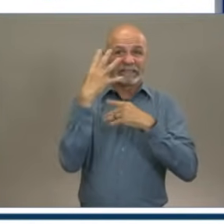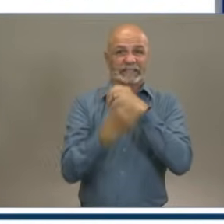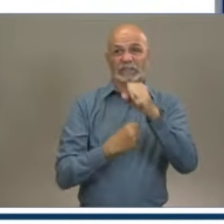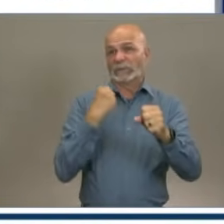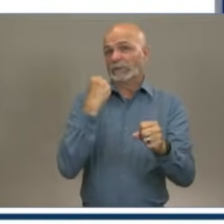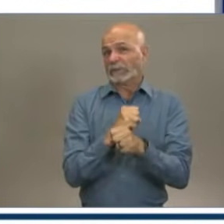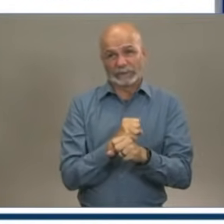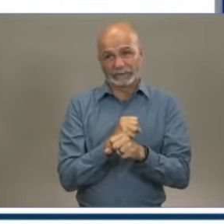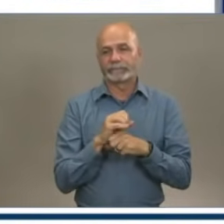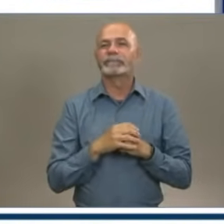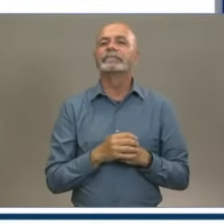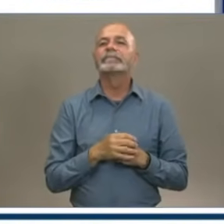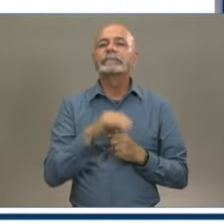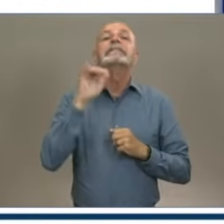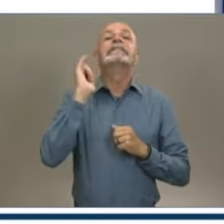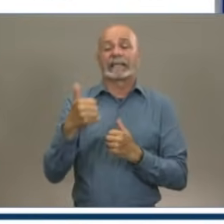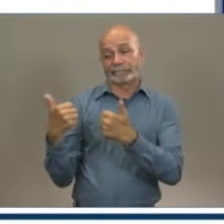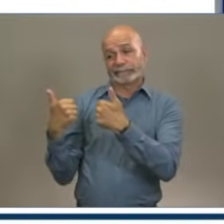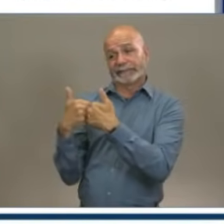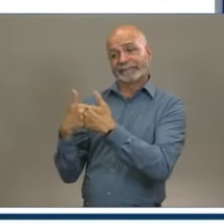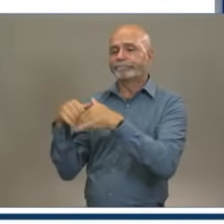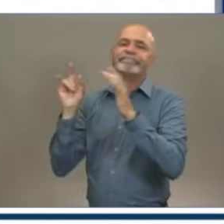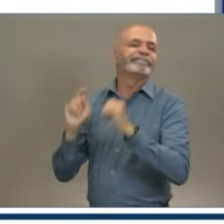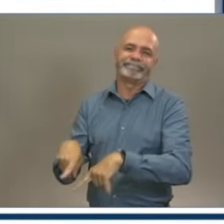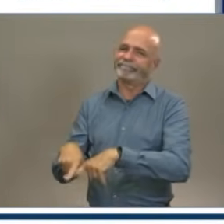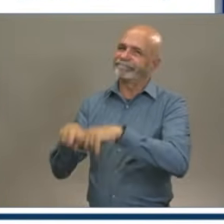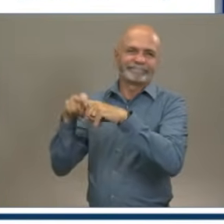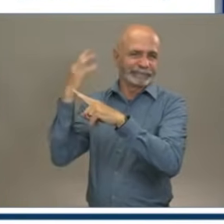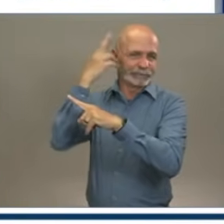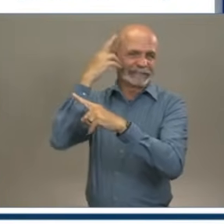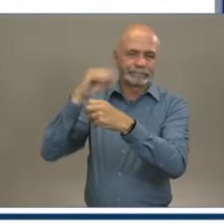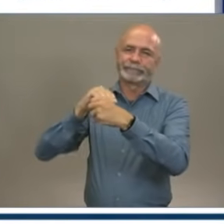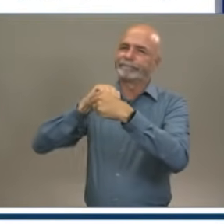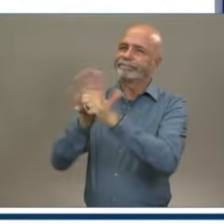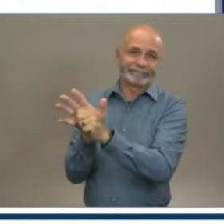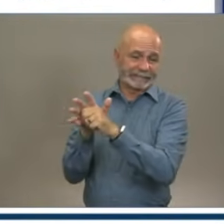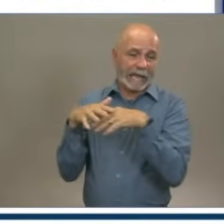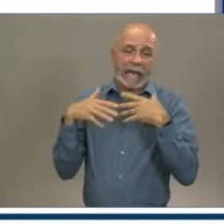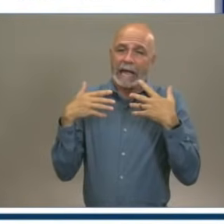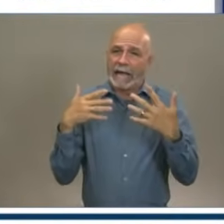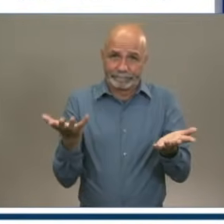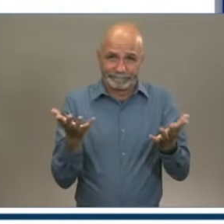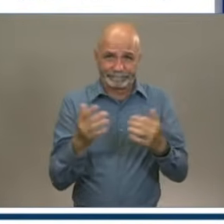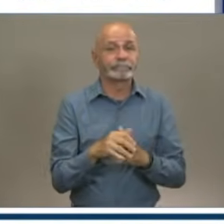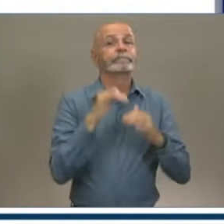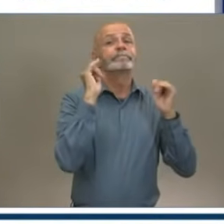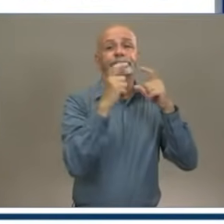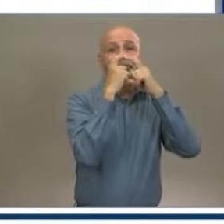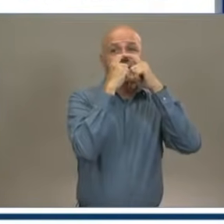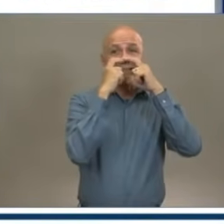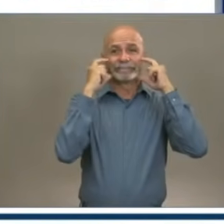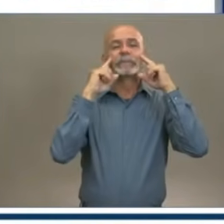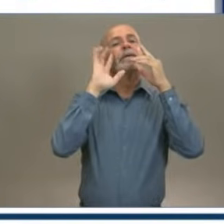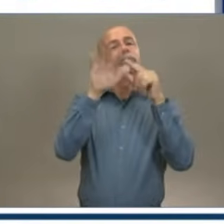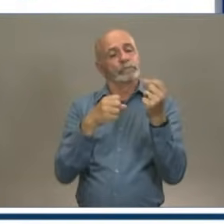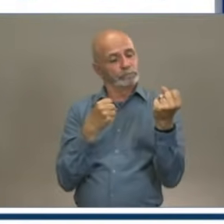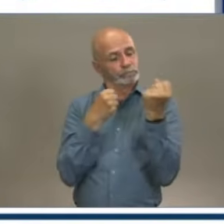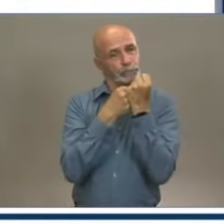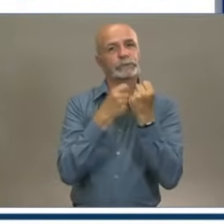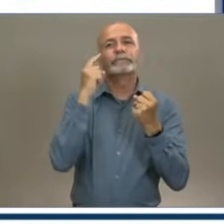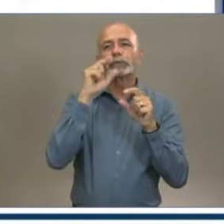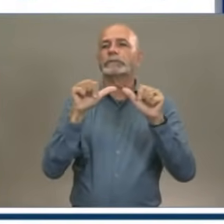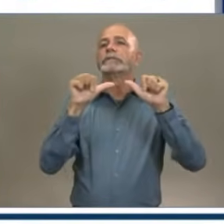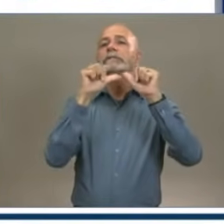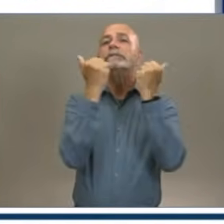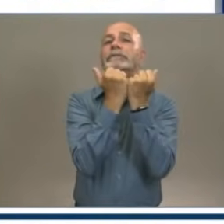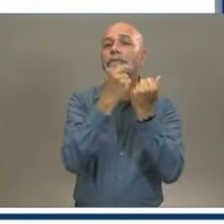the Games have been suspended again this year due to COVID. So we wore these masks today to support the Society in hopes that in the Highland Games